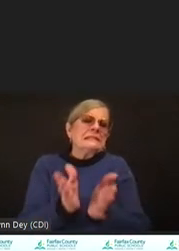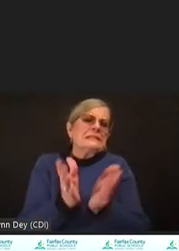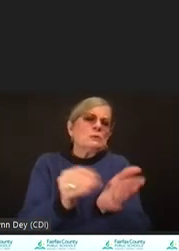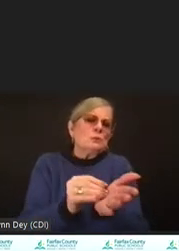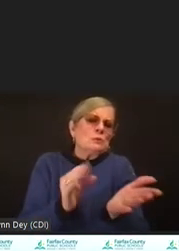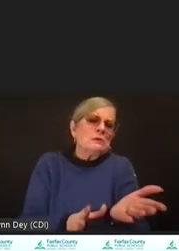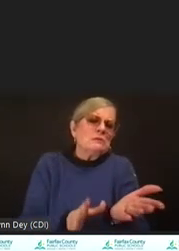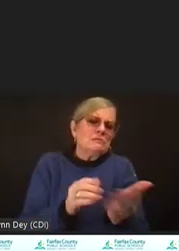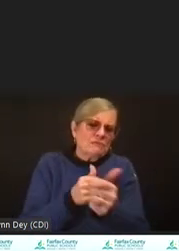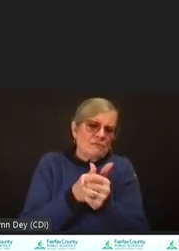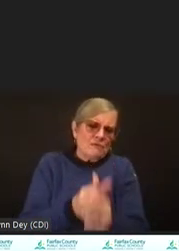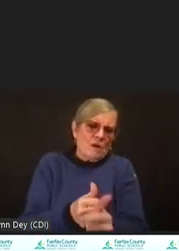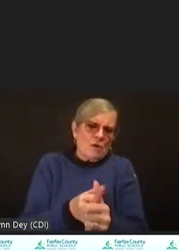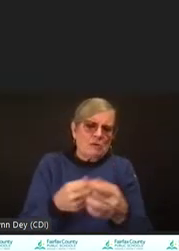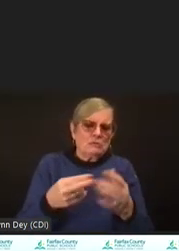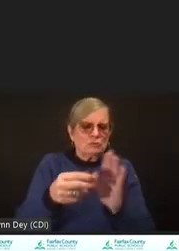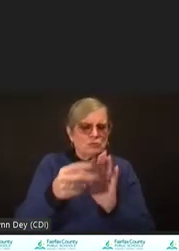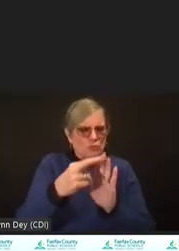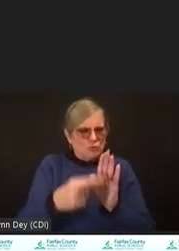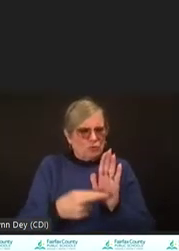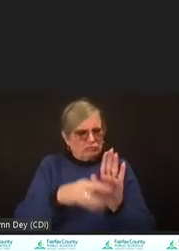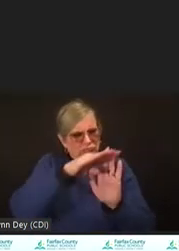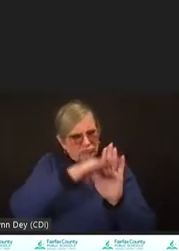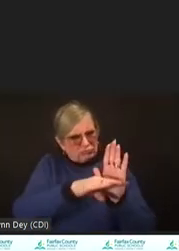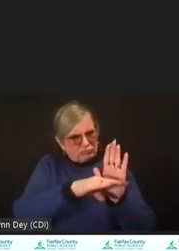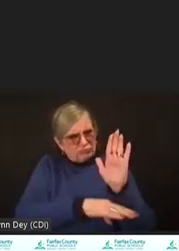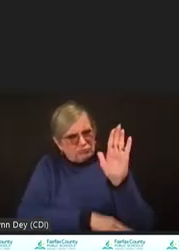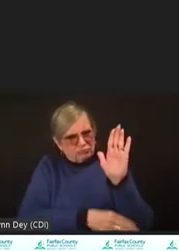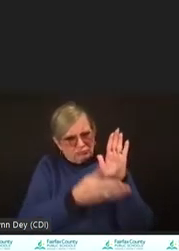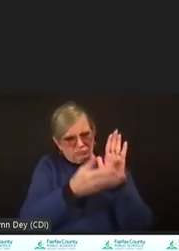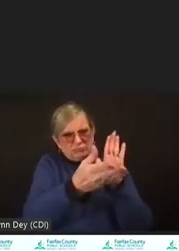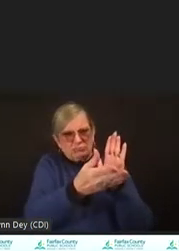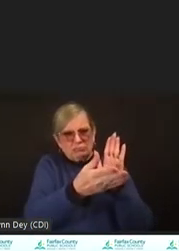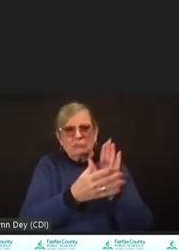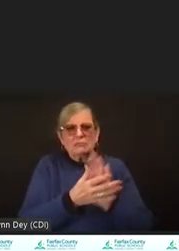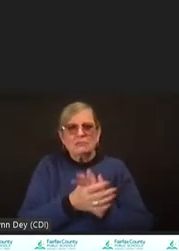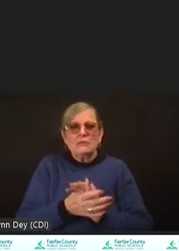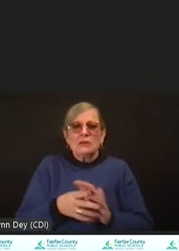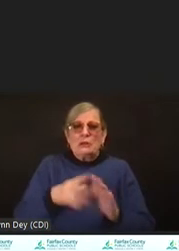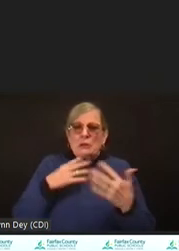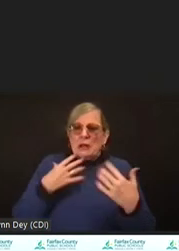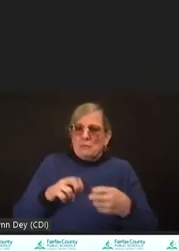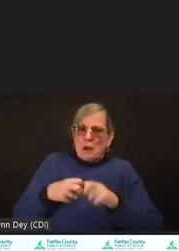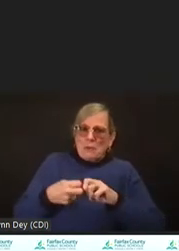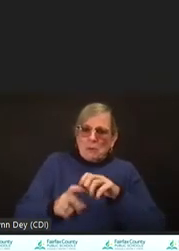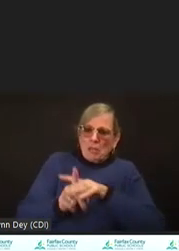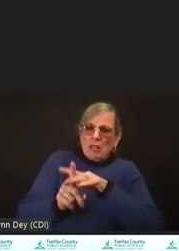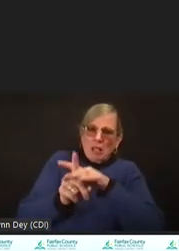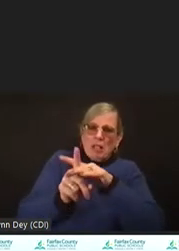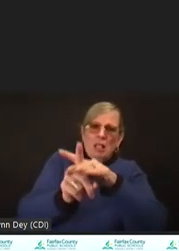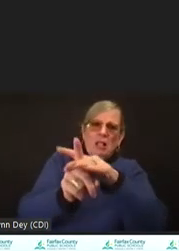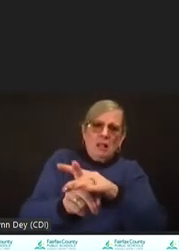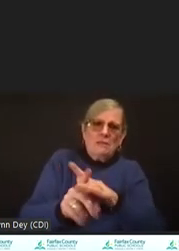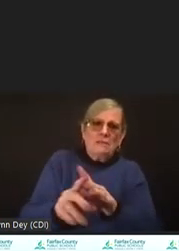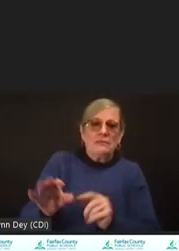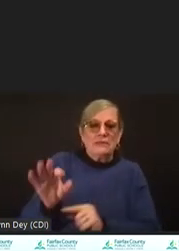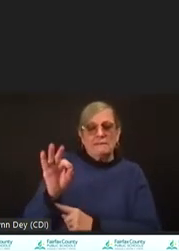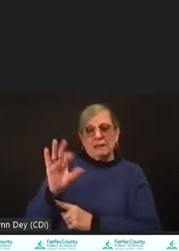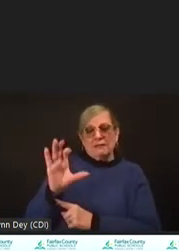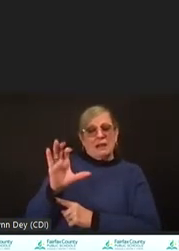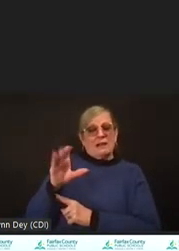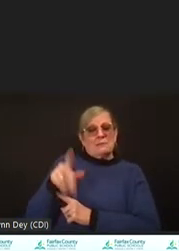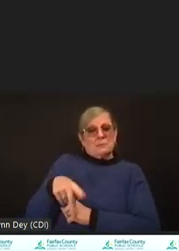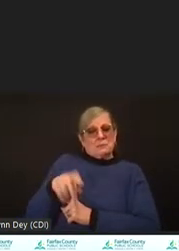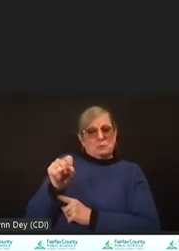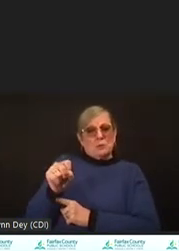students should we have any challenges with face mask compliance. FCPS is grounded in a caring culture, and